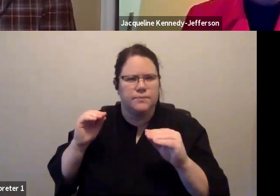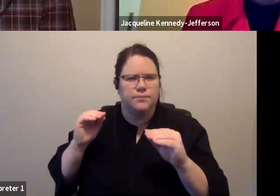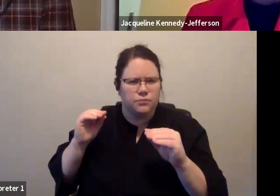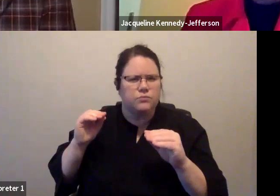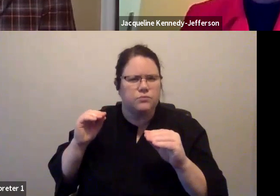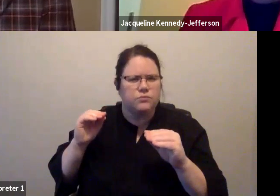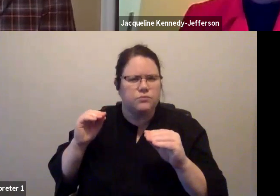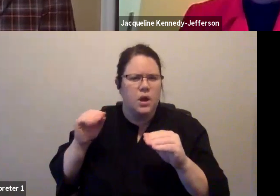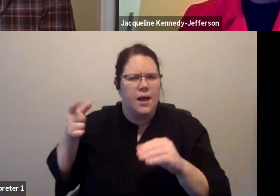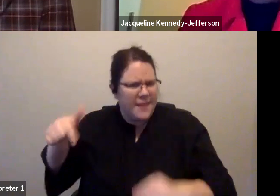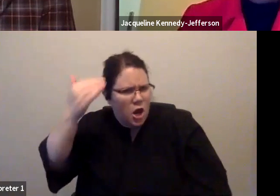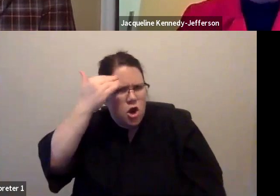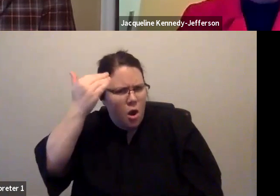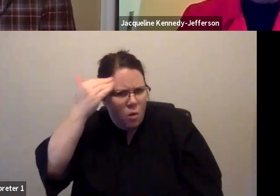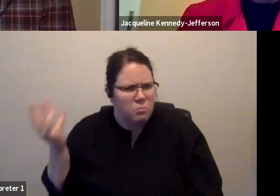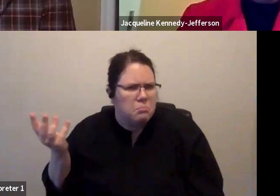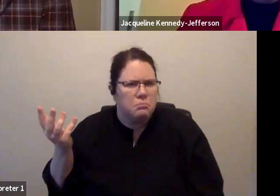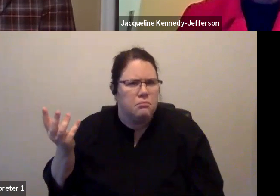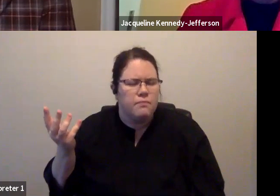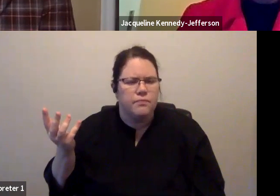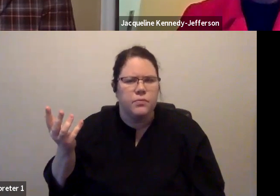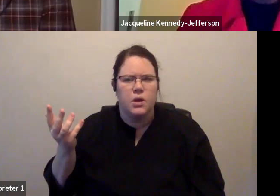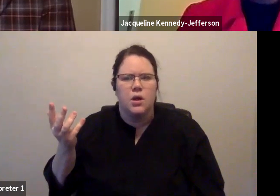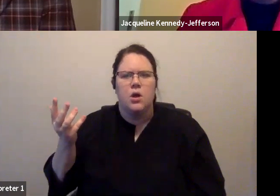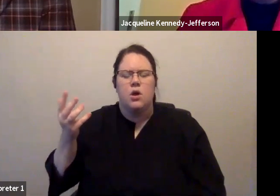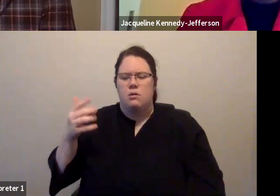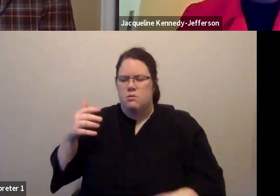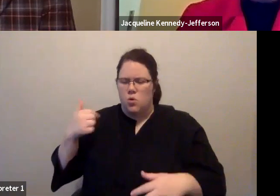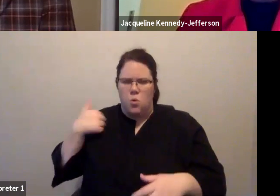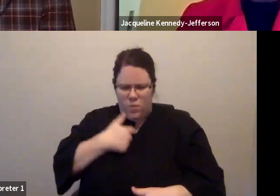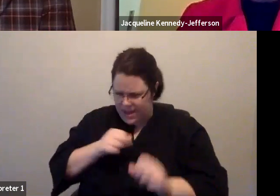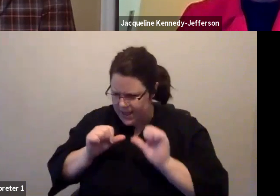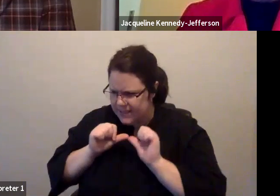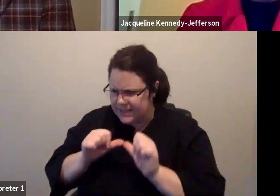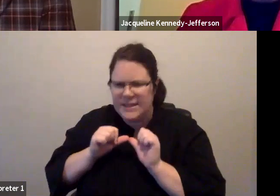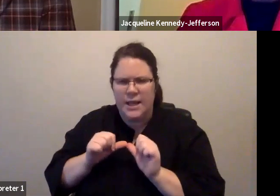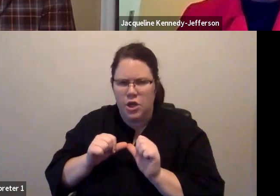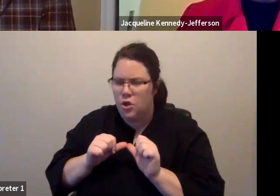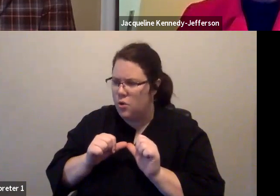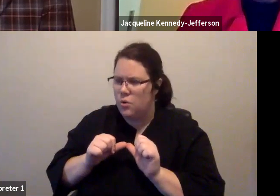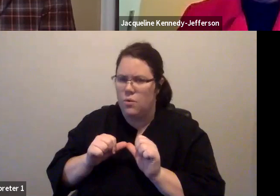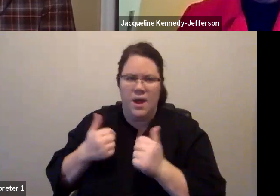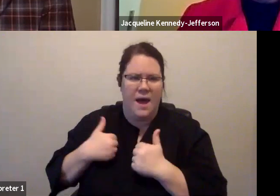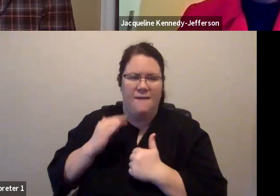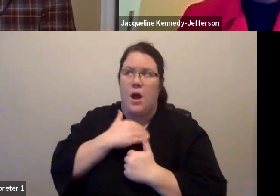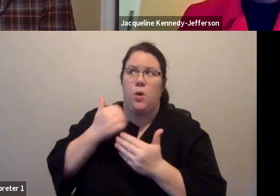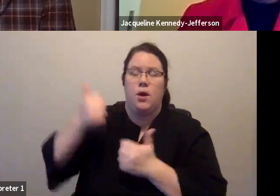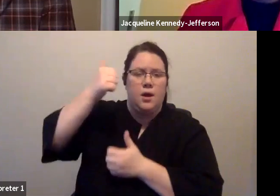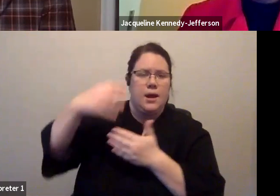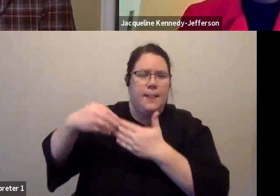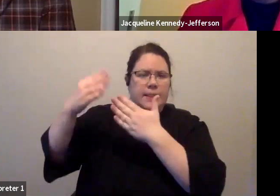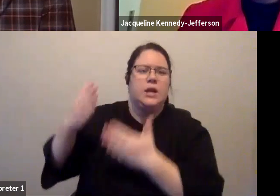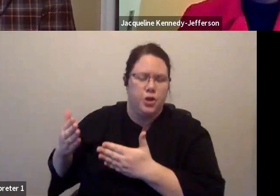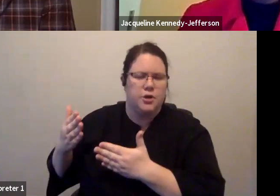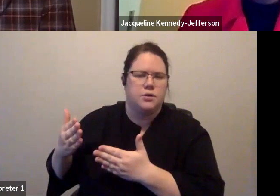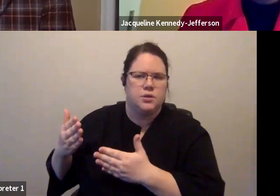awareness, looking at what are these learning journeys? How do we continue to bring awareness to our leadership? Because we want to start with leaders because